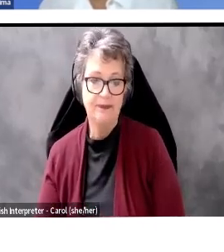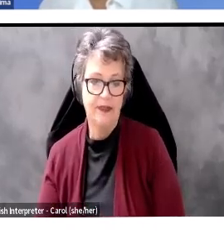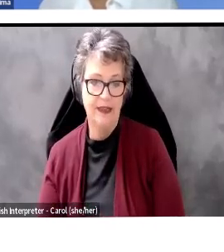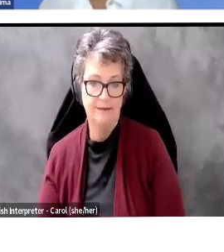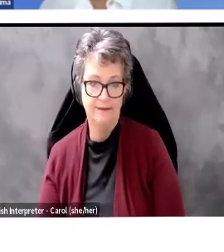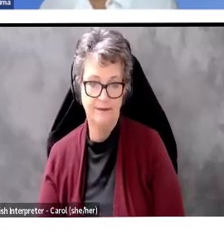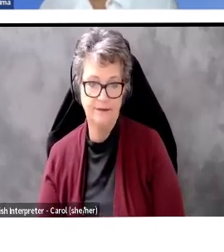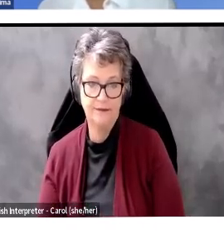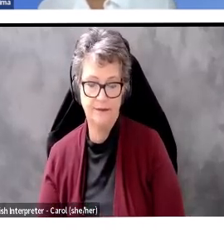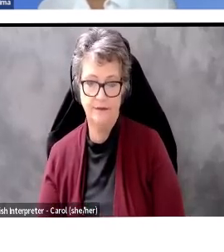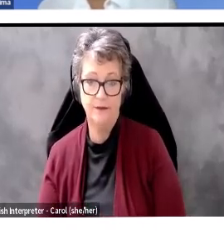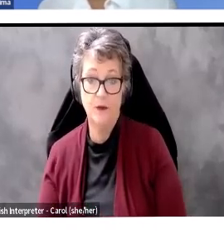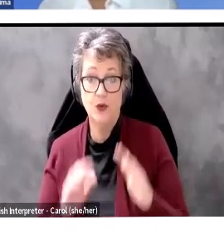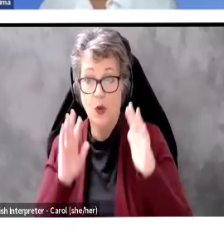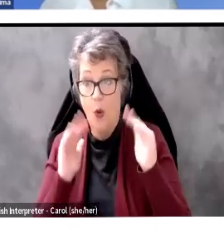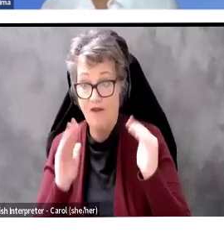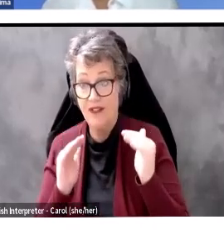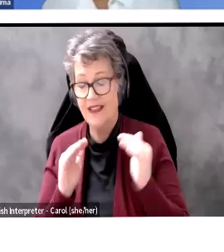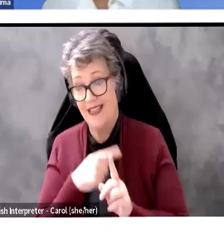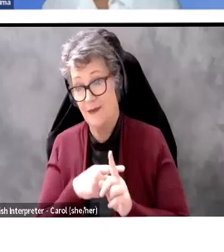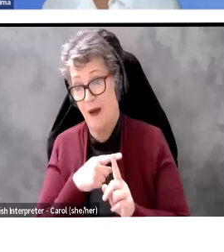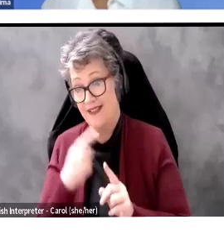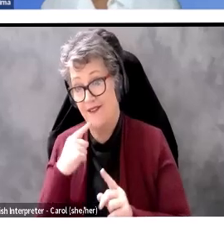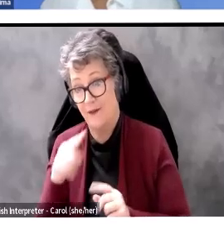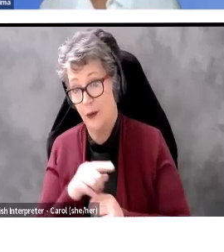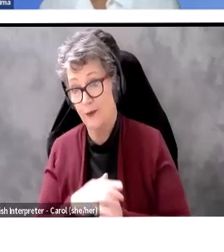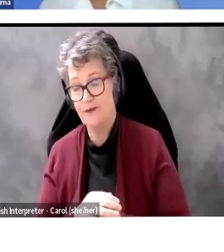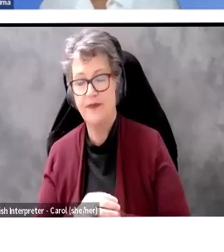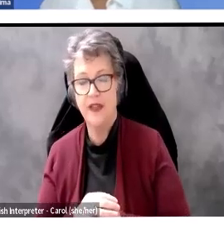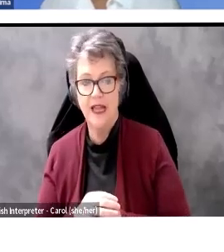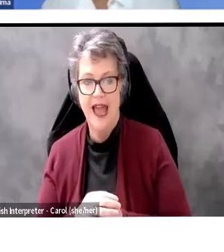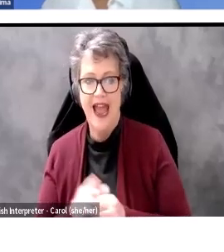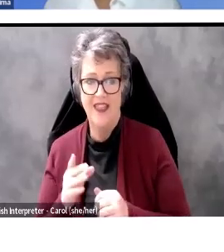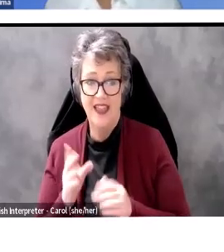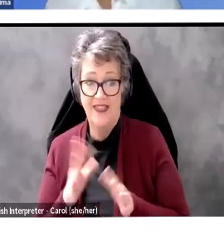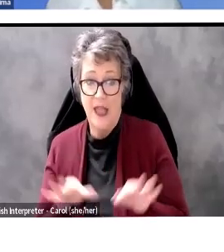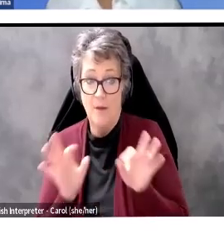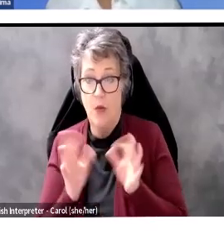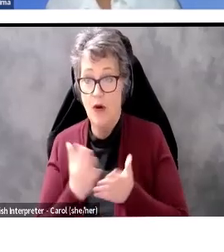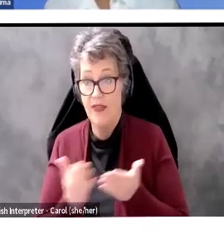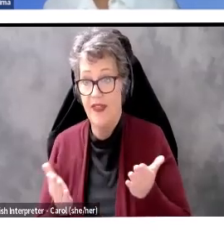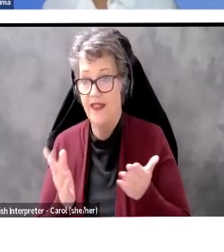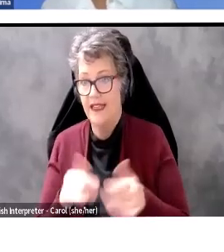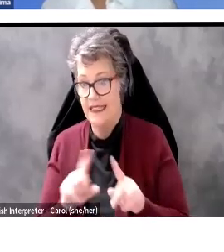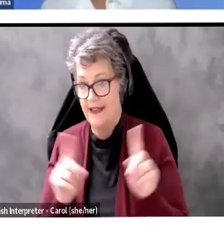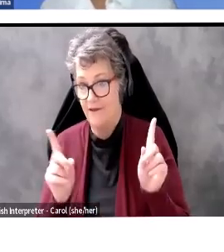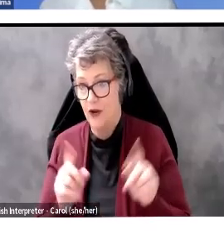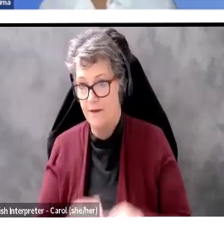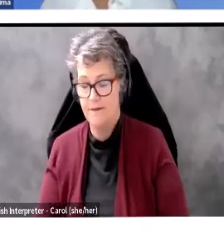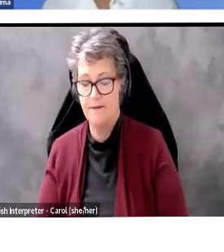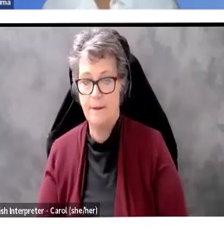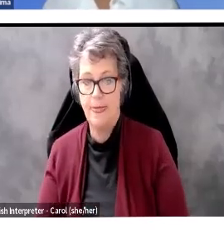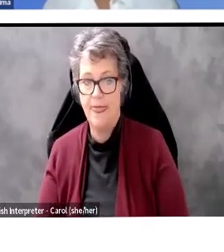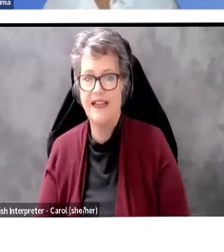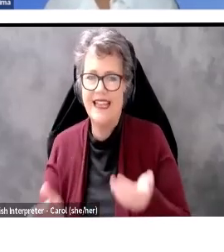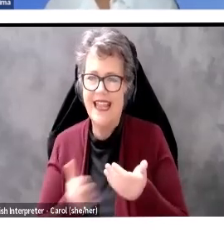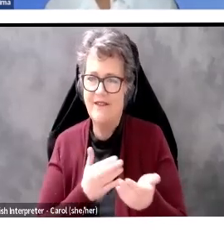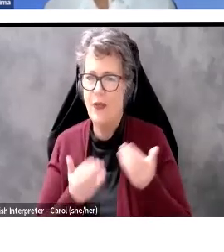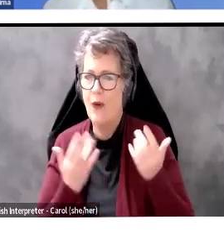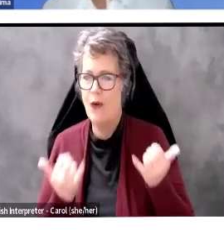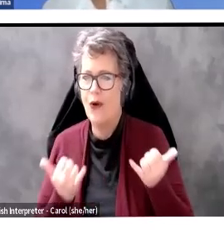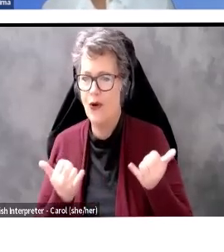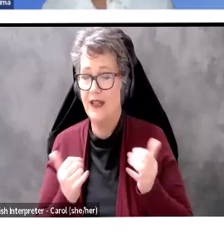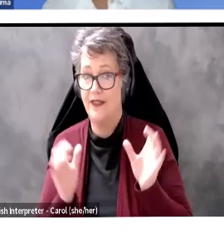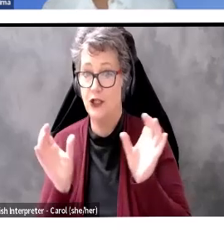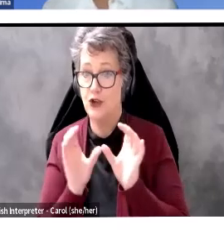So hopefully that is a positive thing for you. And so I think the main thing that's going to be different is even though currently